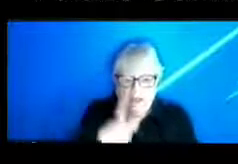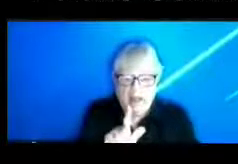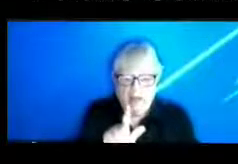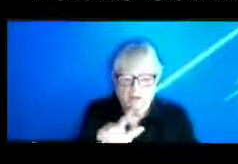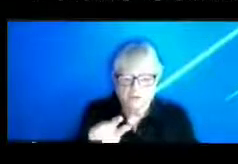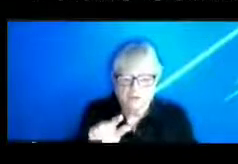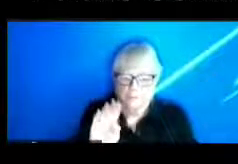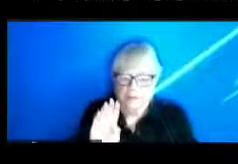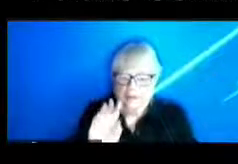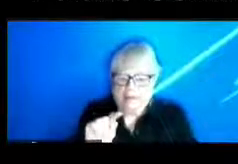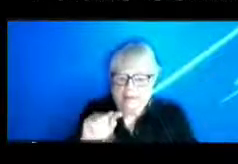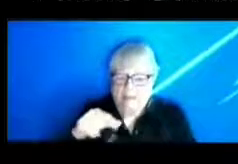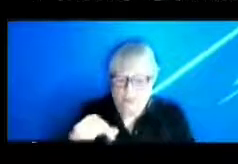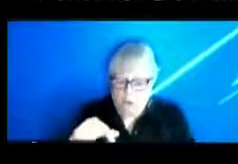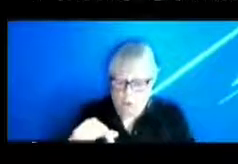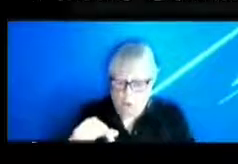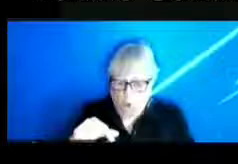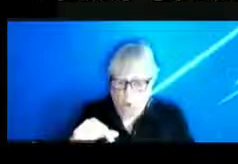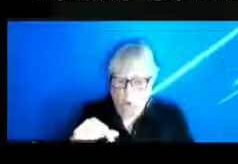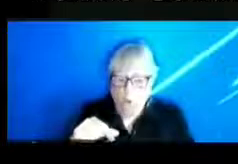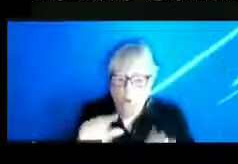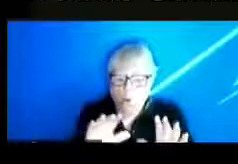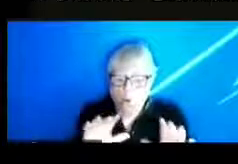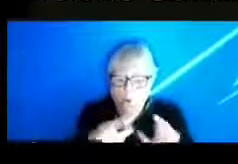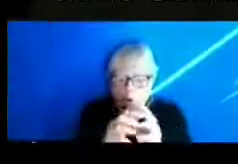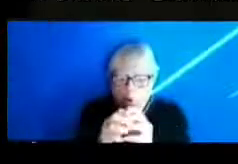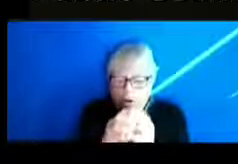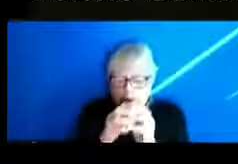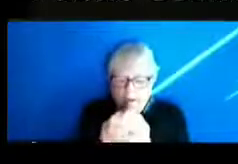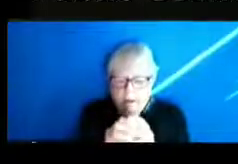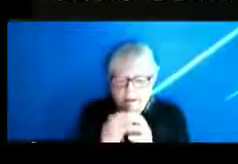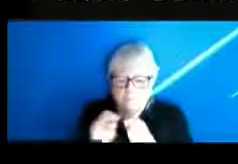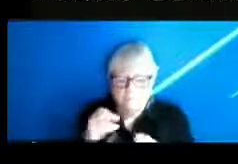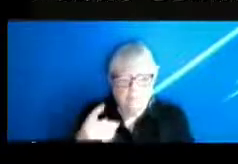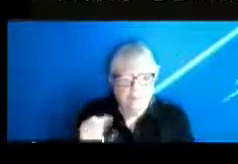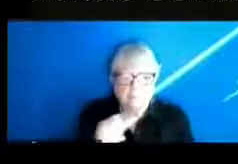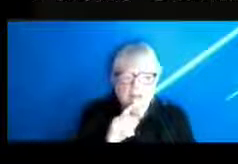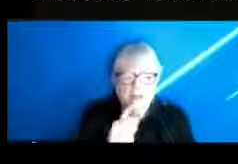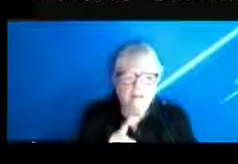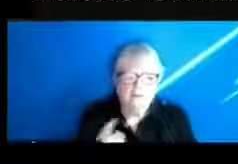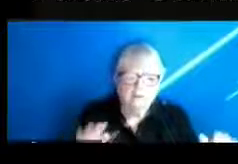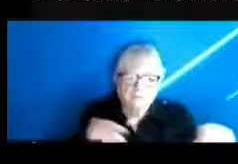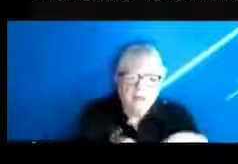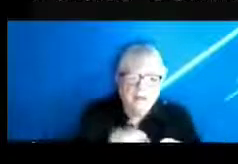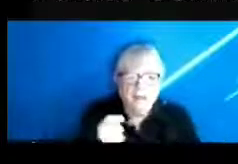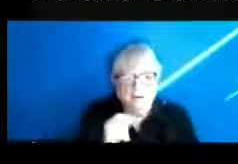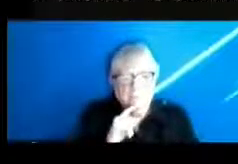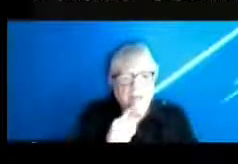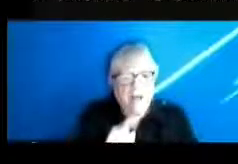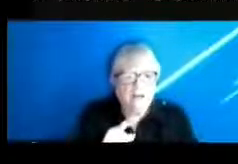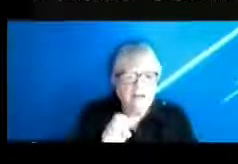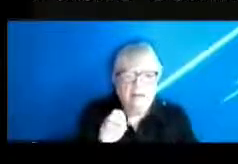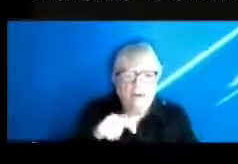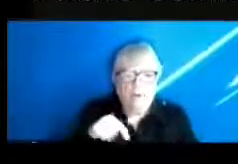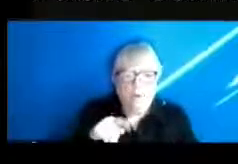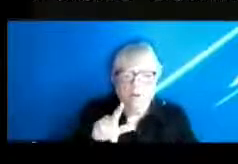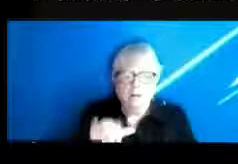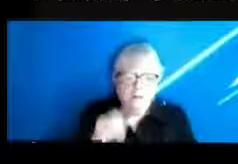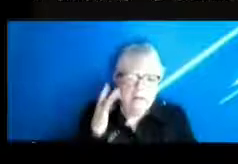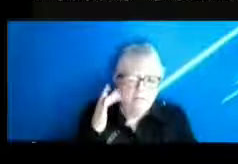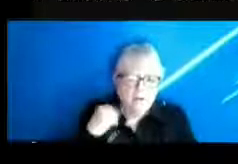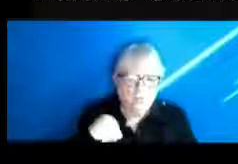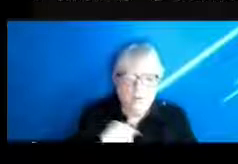unity maps that Equality California has prepared today. As I always do, a little bit about Equality California. We are the nation's